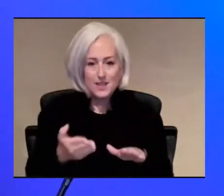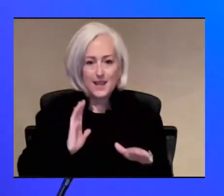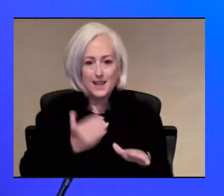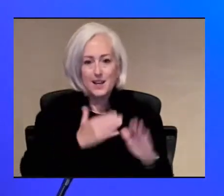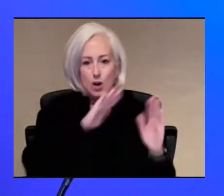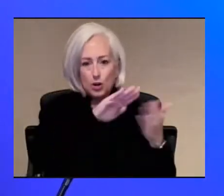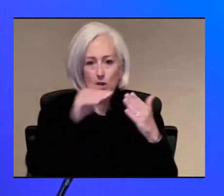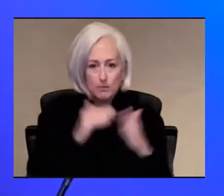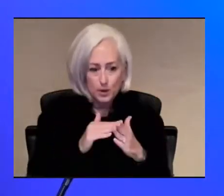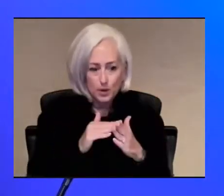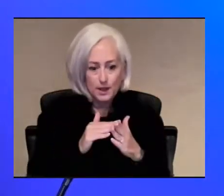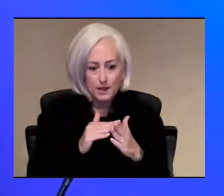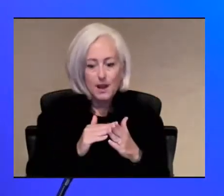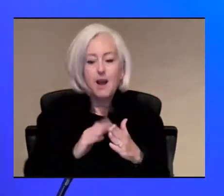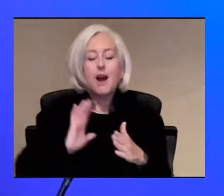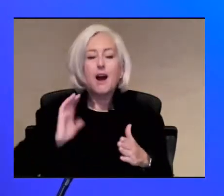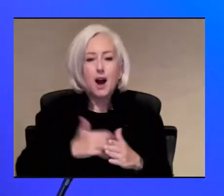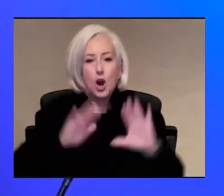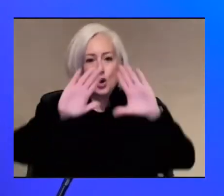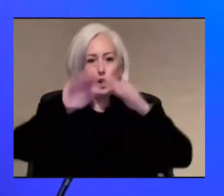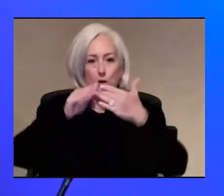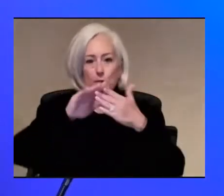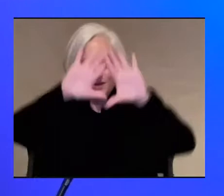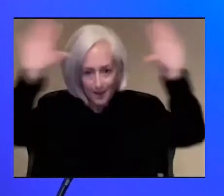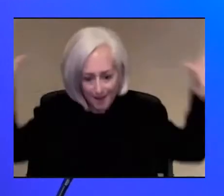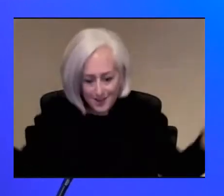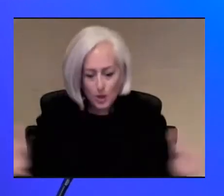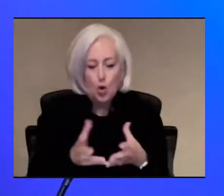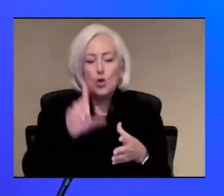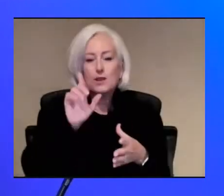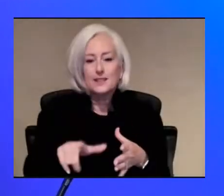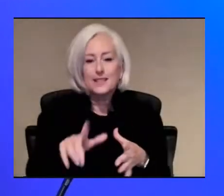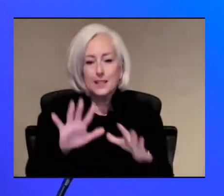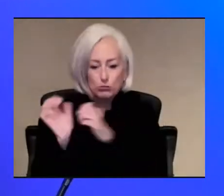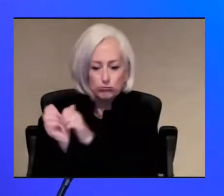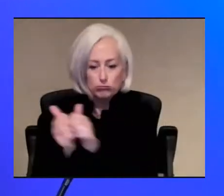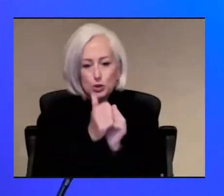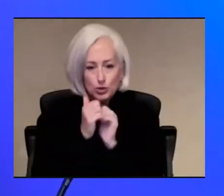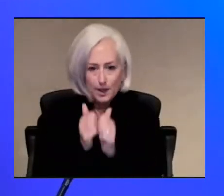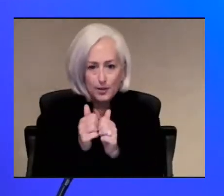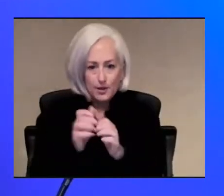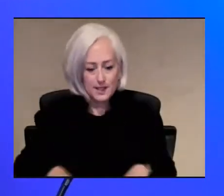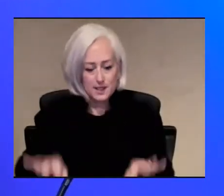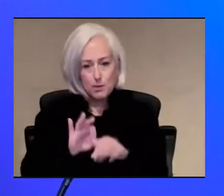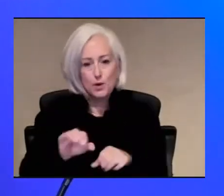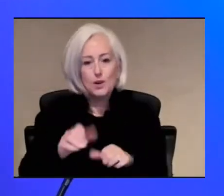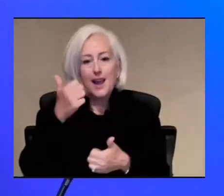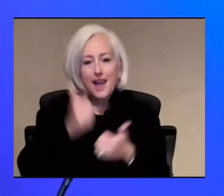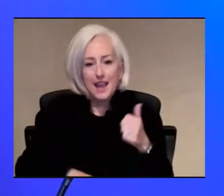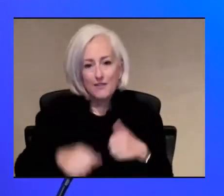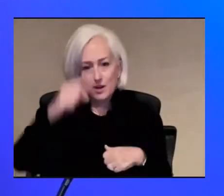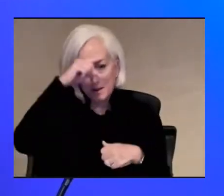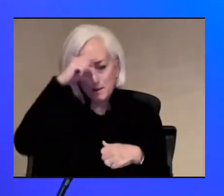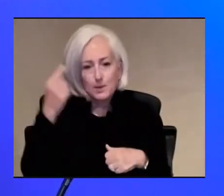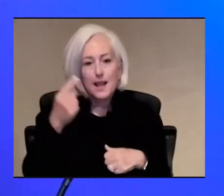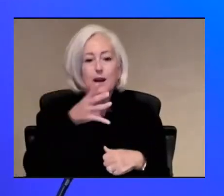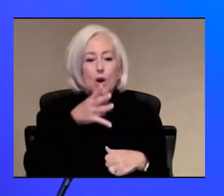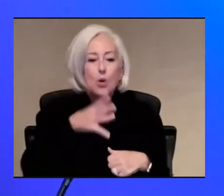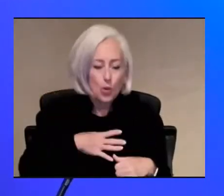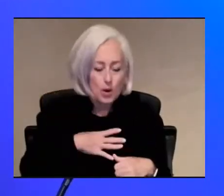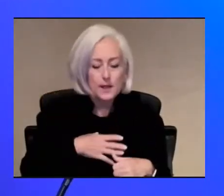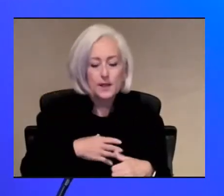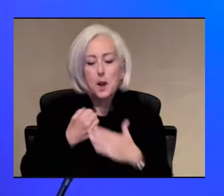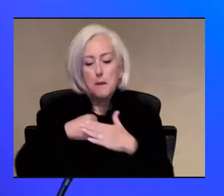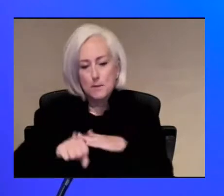we have to do better. It is important to us that every Black woman, every Black birthing person, every Black man, and every Black